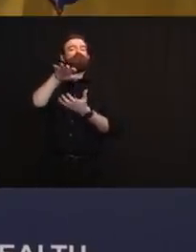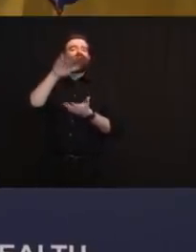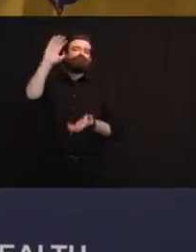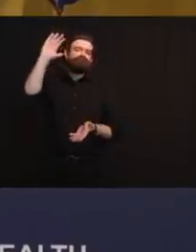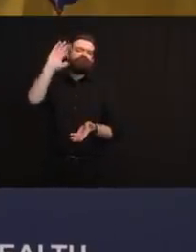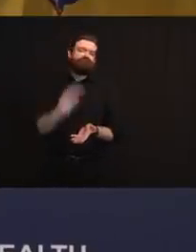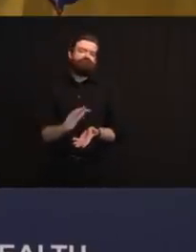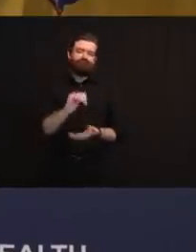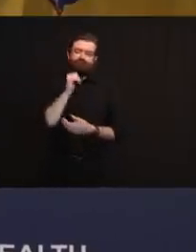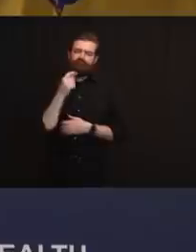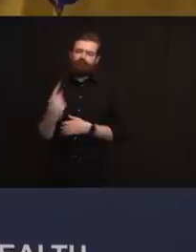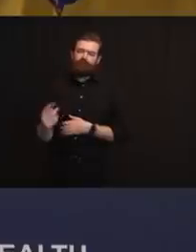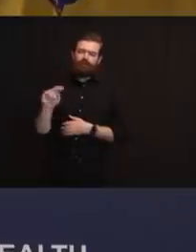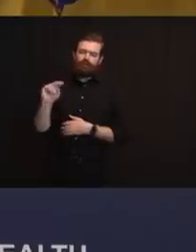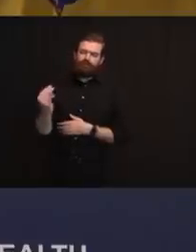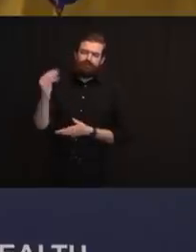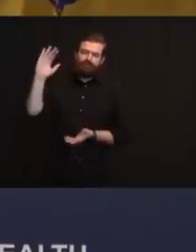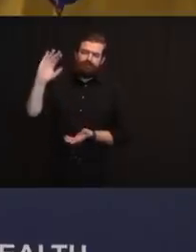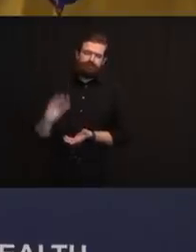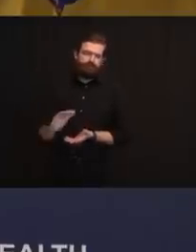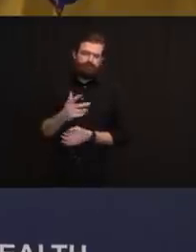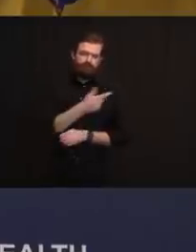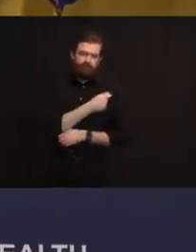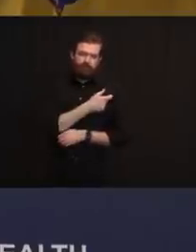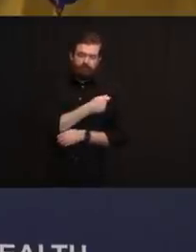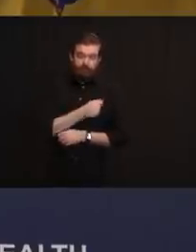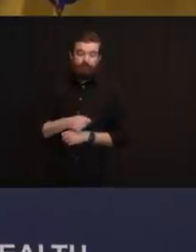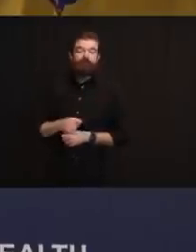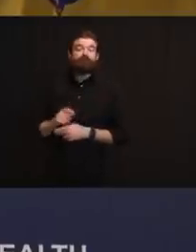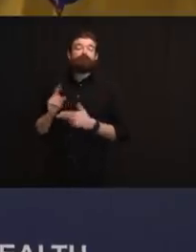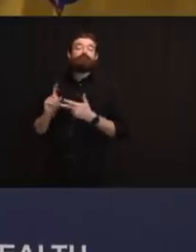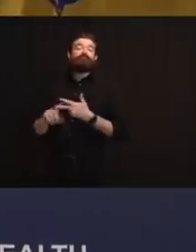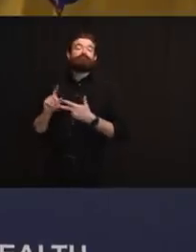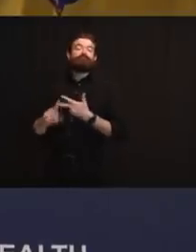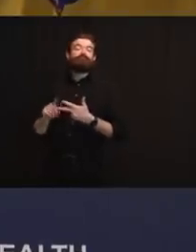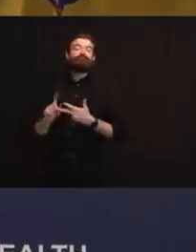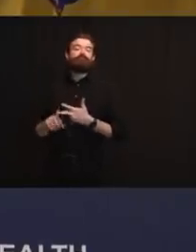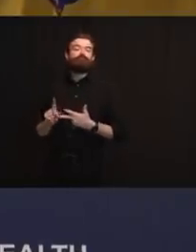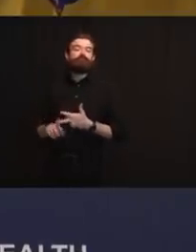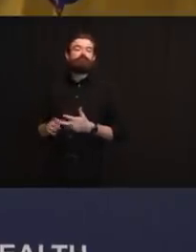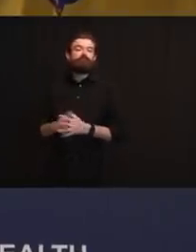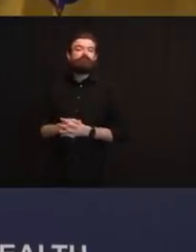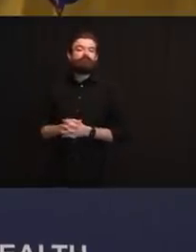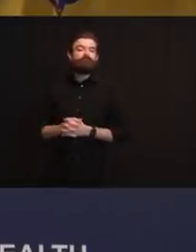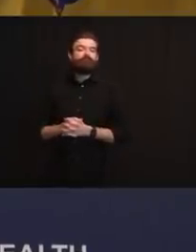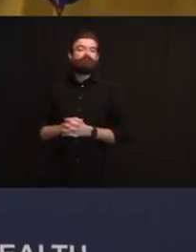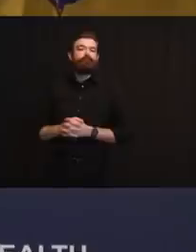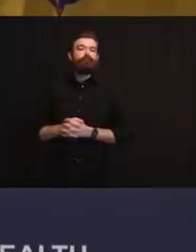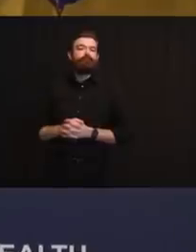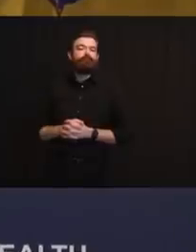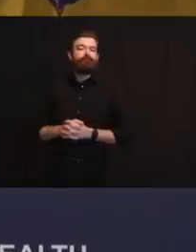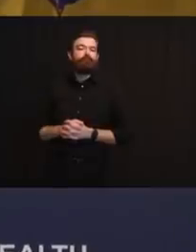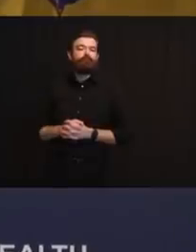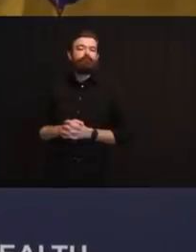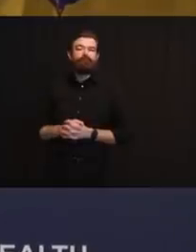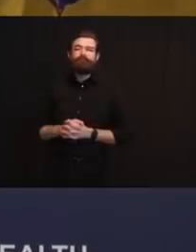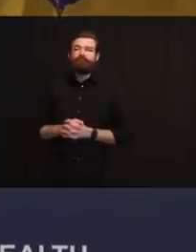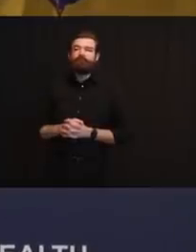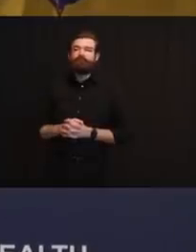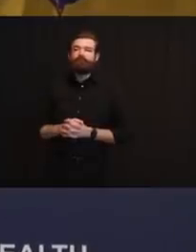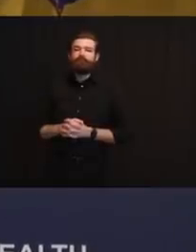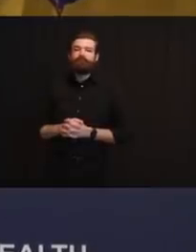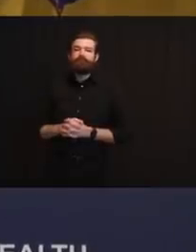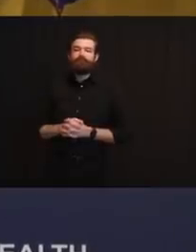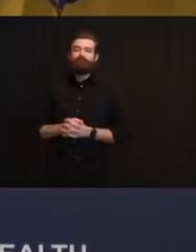least, I'm going back to yesterday, I guess, there was at least some sense that they were trying to smooth out the